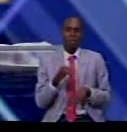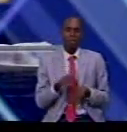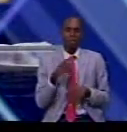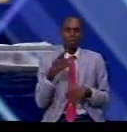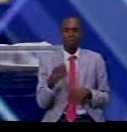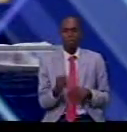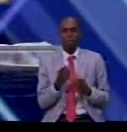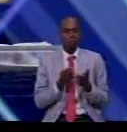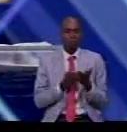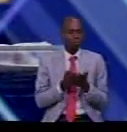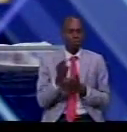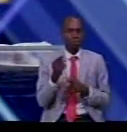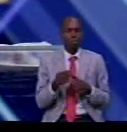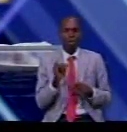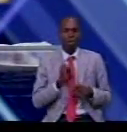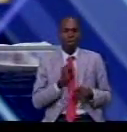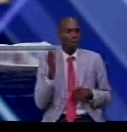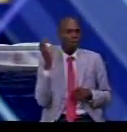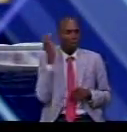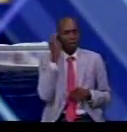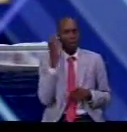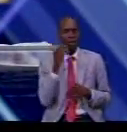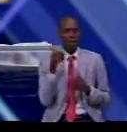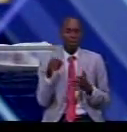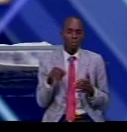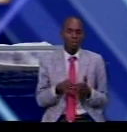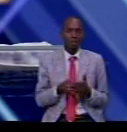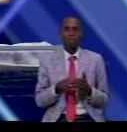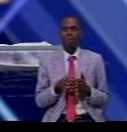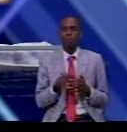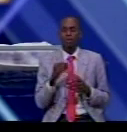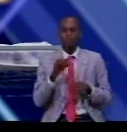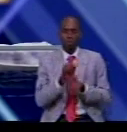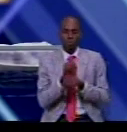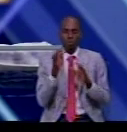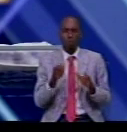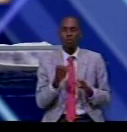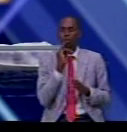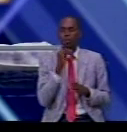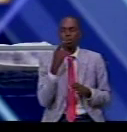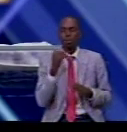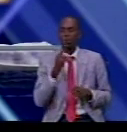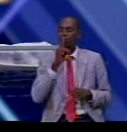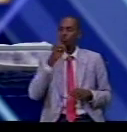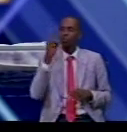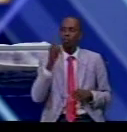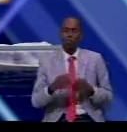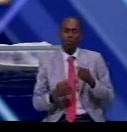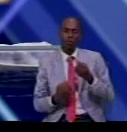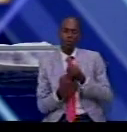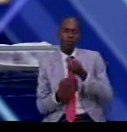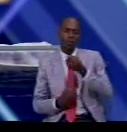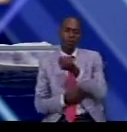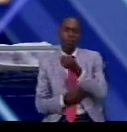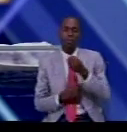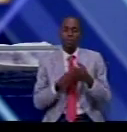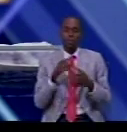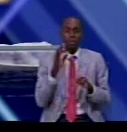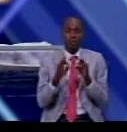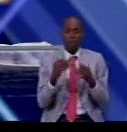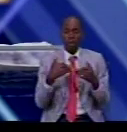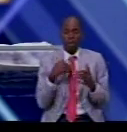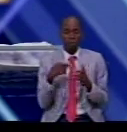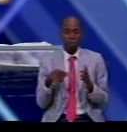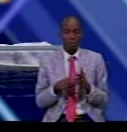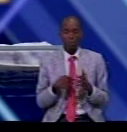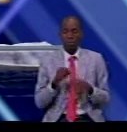here. This stone is the sure cornerstone. If you have this stone, you are secured. If you have this stone, you will make it. Open your